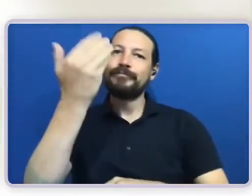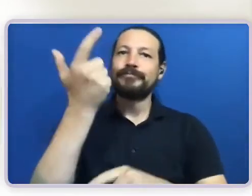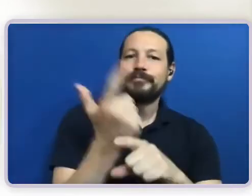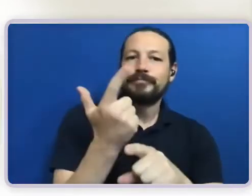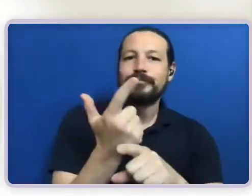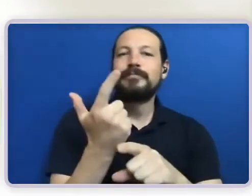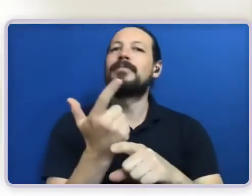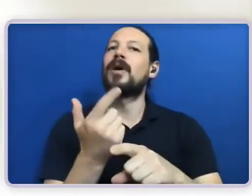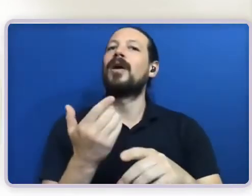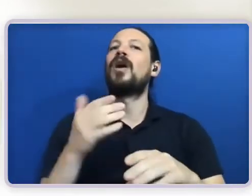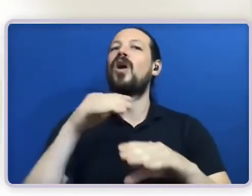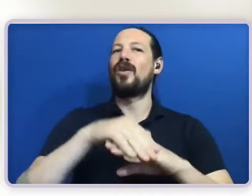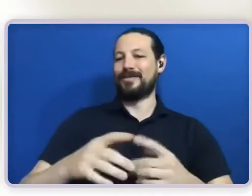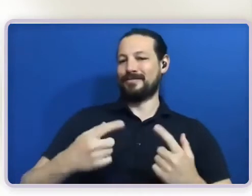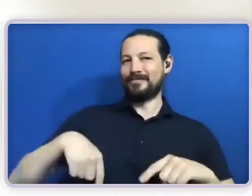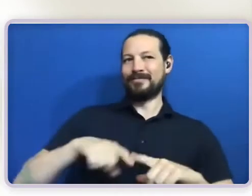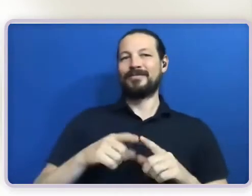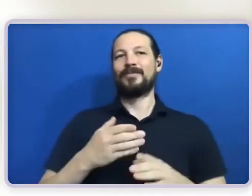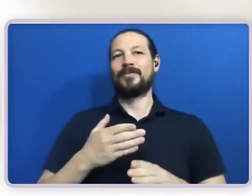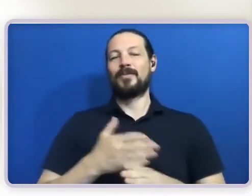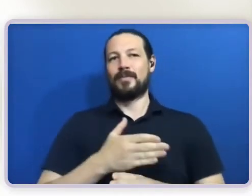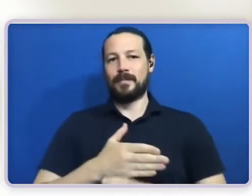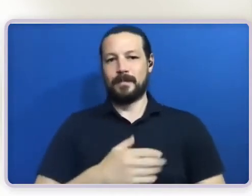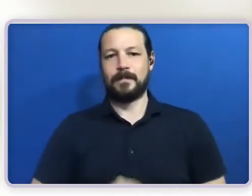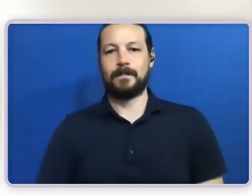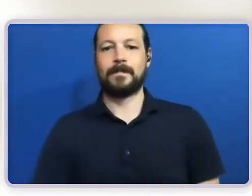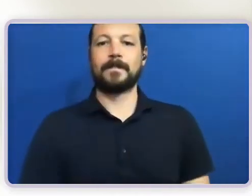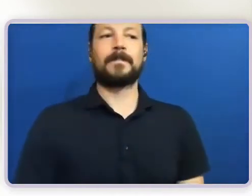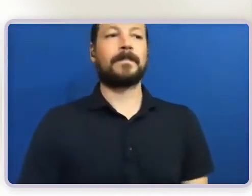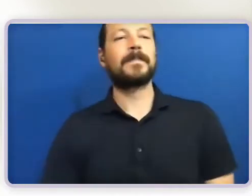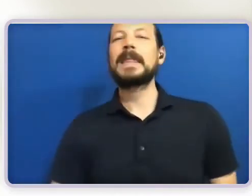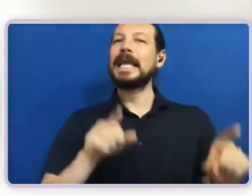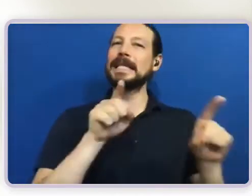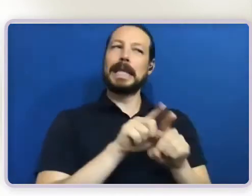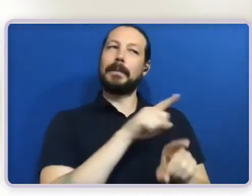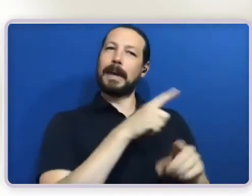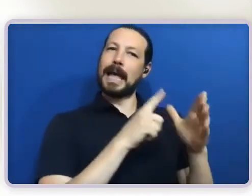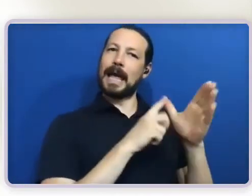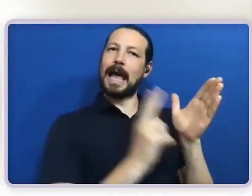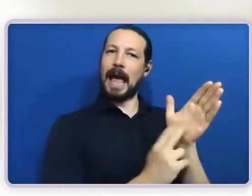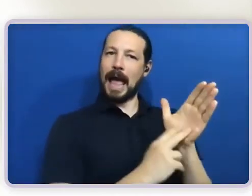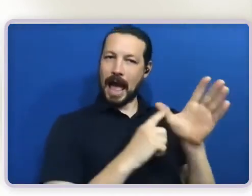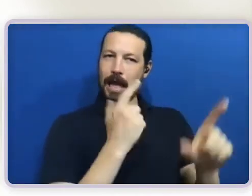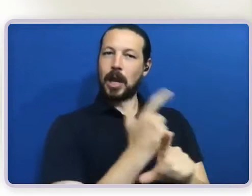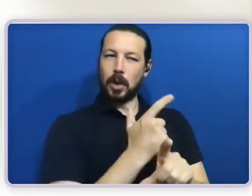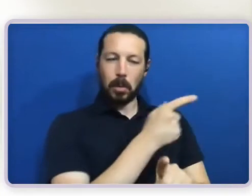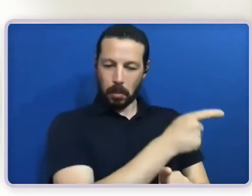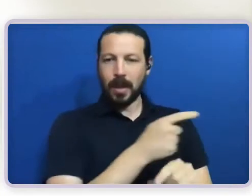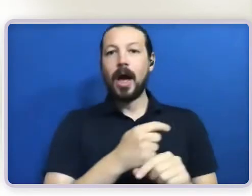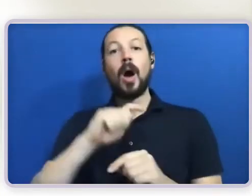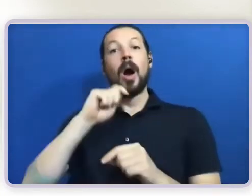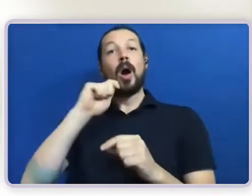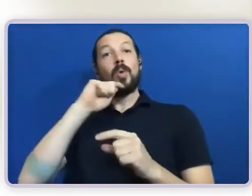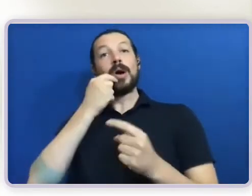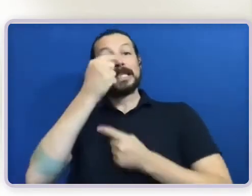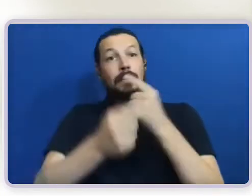bit more about our work. So as Anna said, we'll get into the details now about how you could tell your story